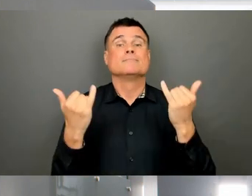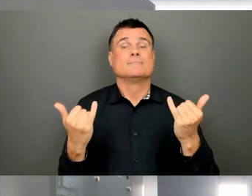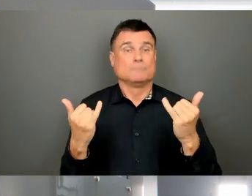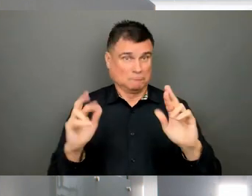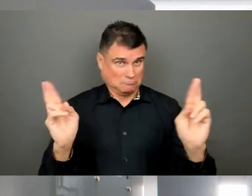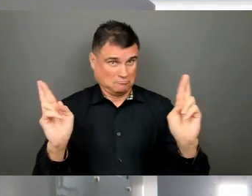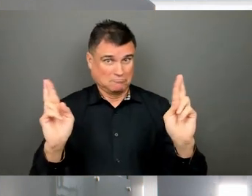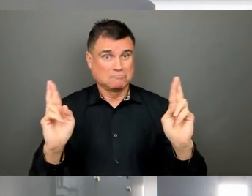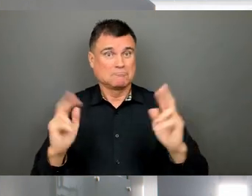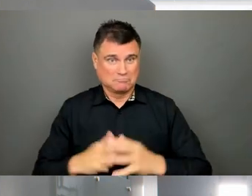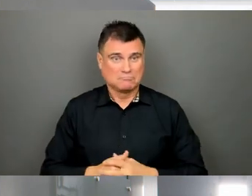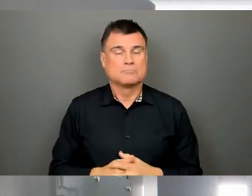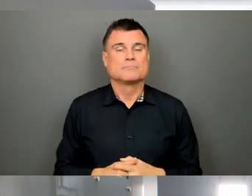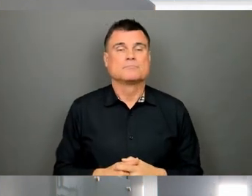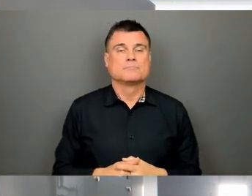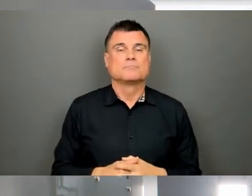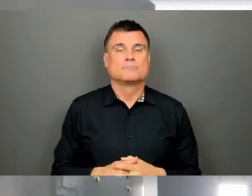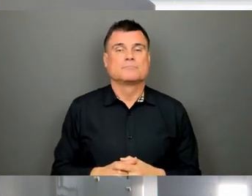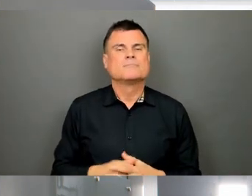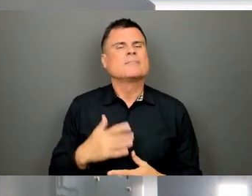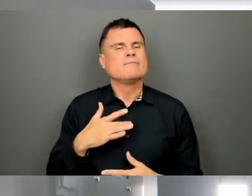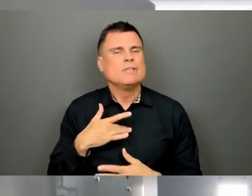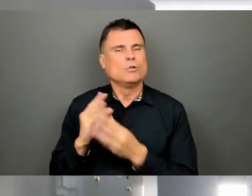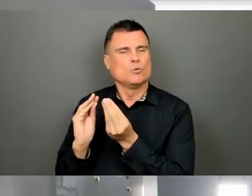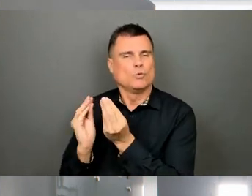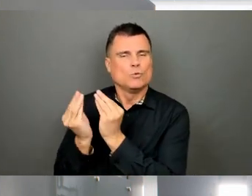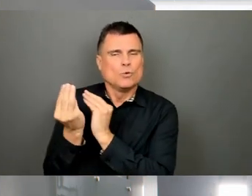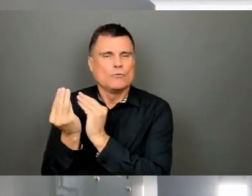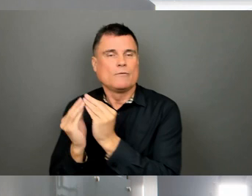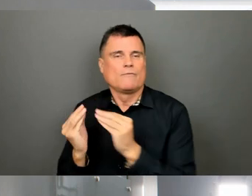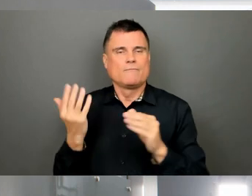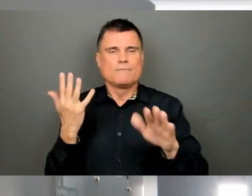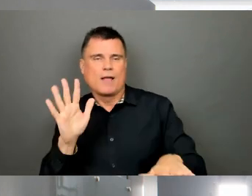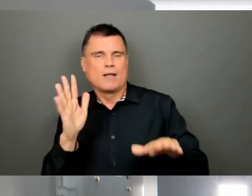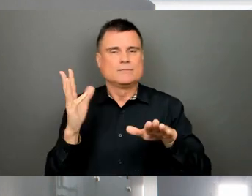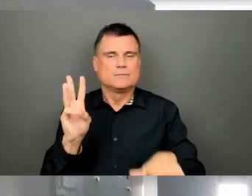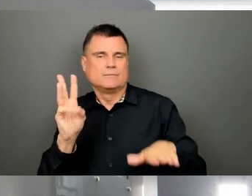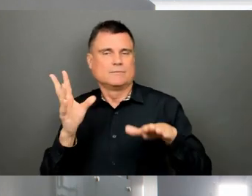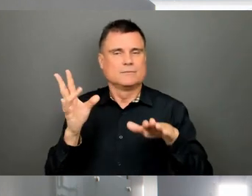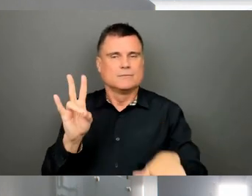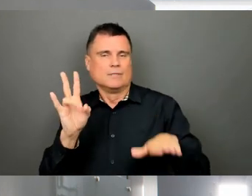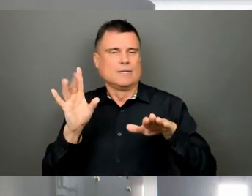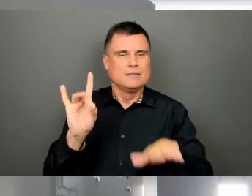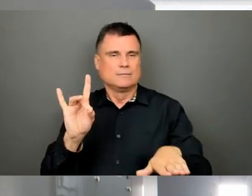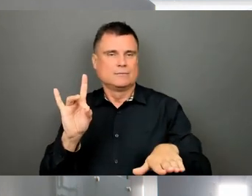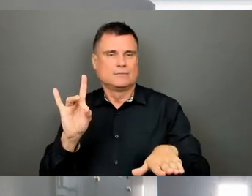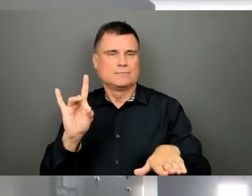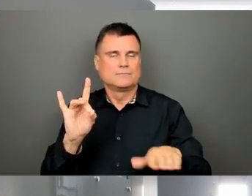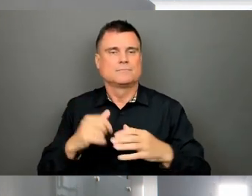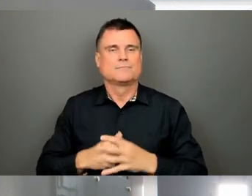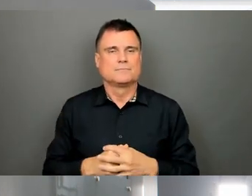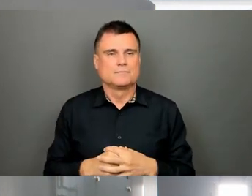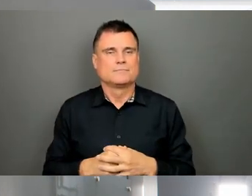Finding that groove on the spot. You can do the two-step if you want to get into it. Feeling it. 5, 6, 7,